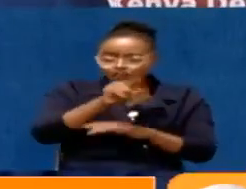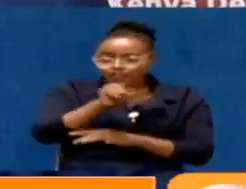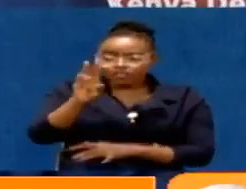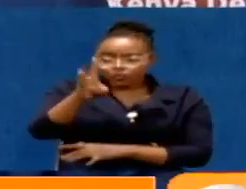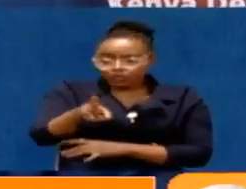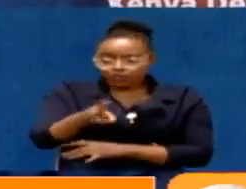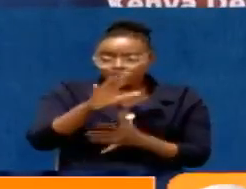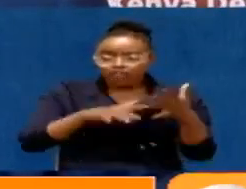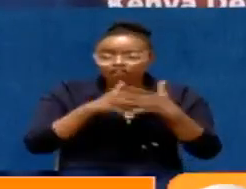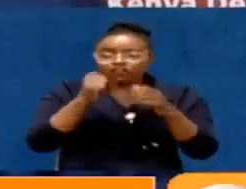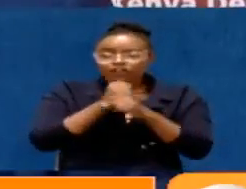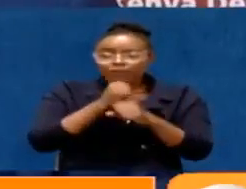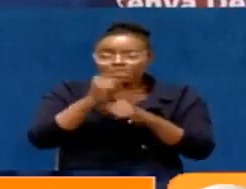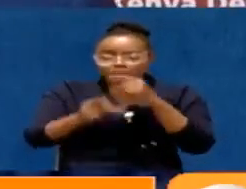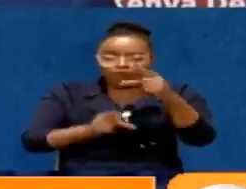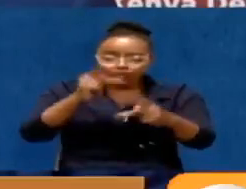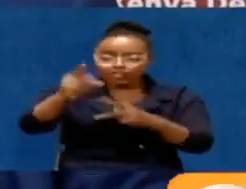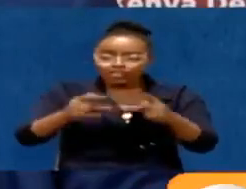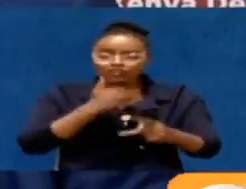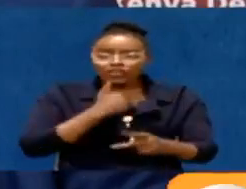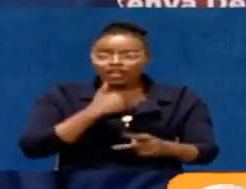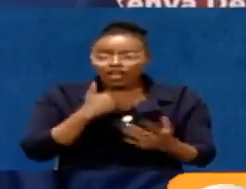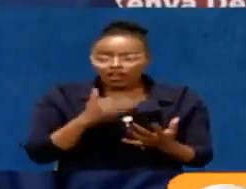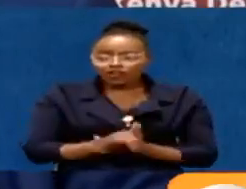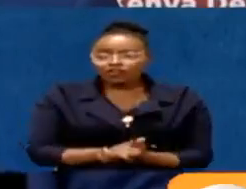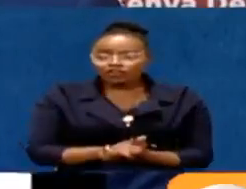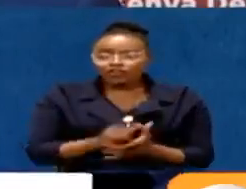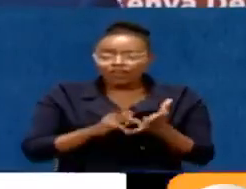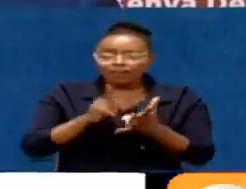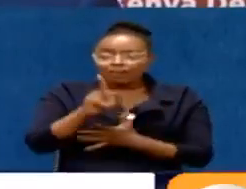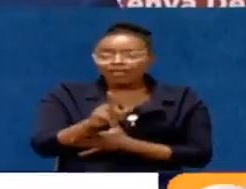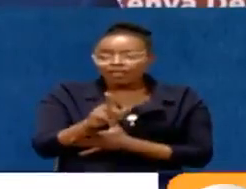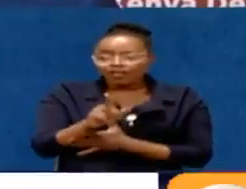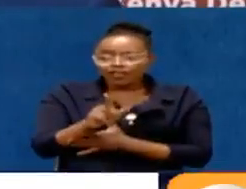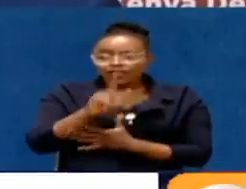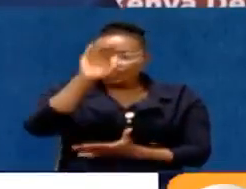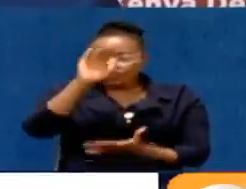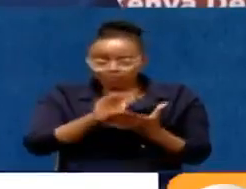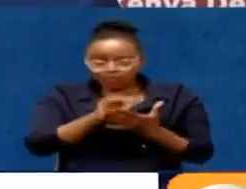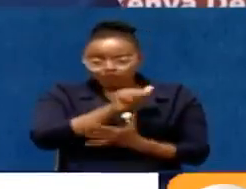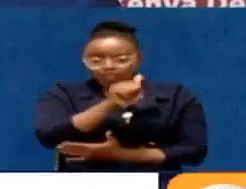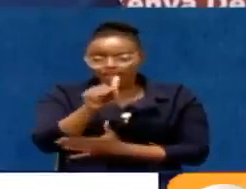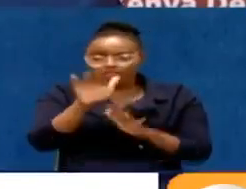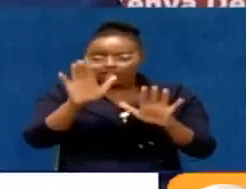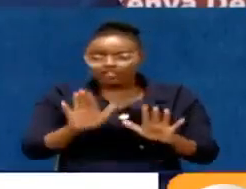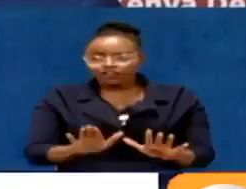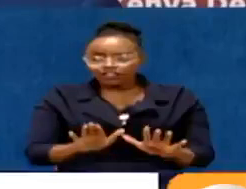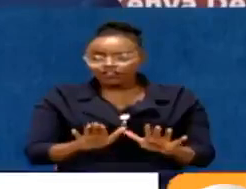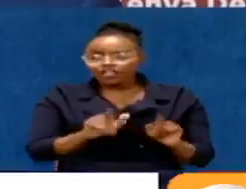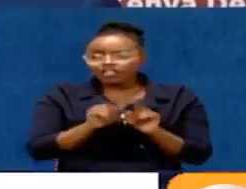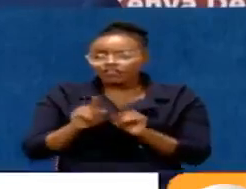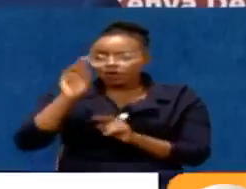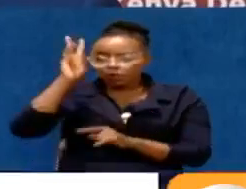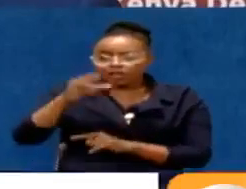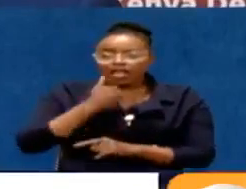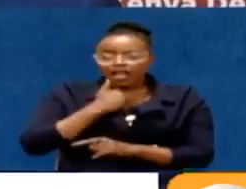management framework, because that is now what now will make you pay less premium than other banks. So now you will